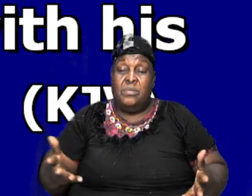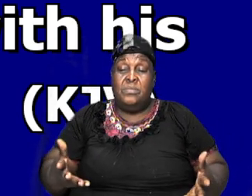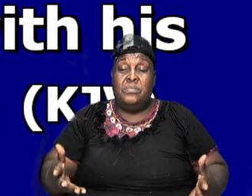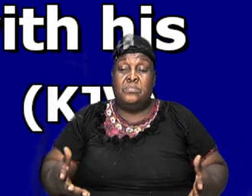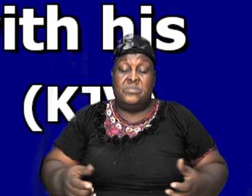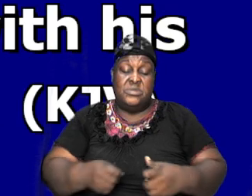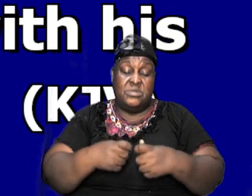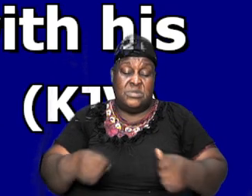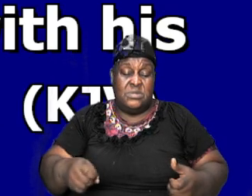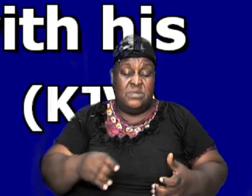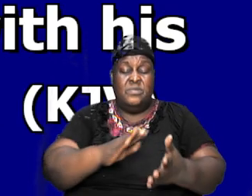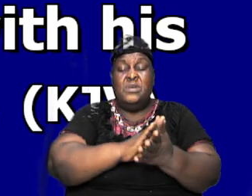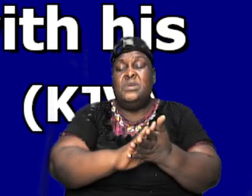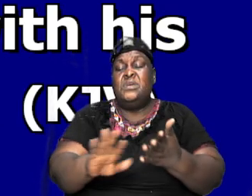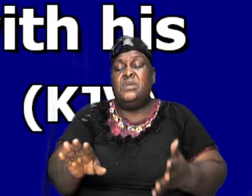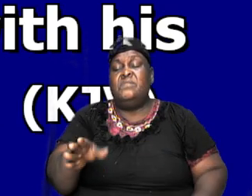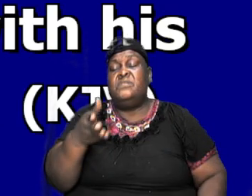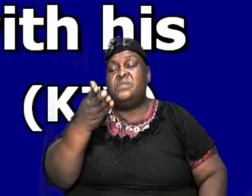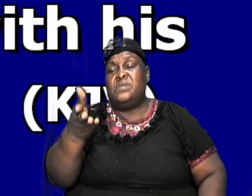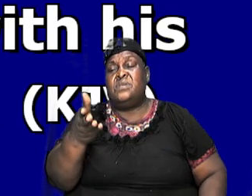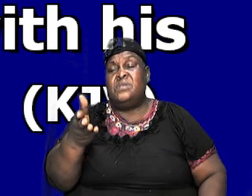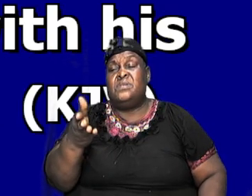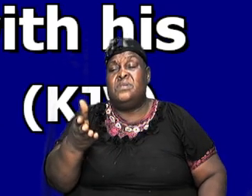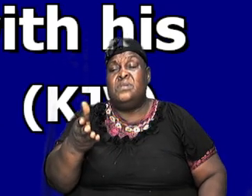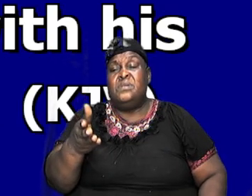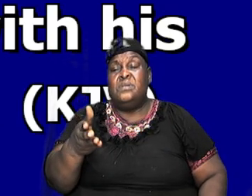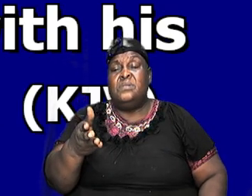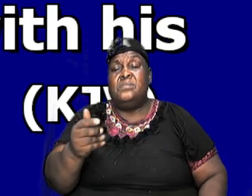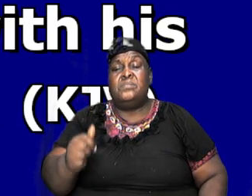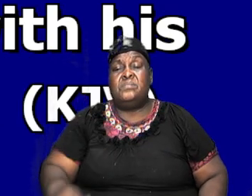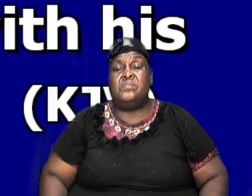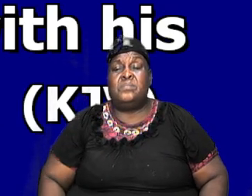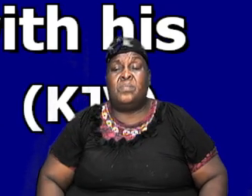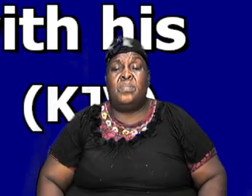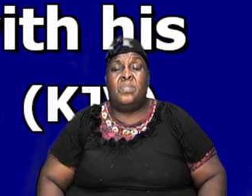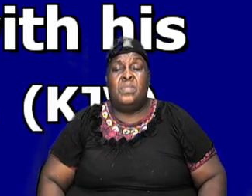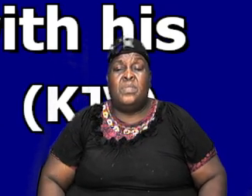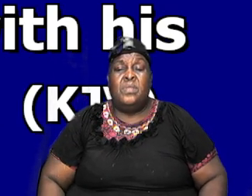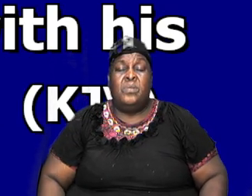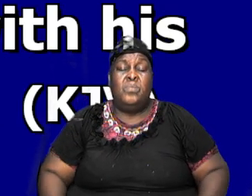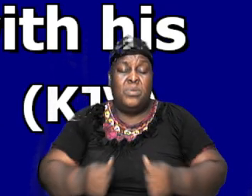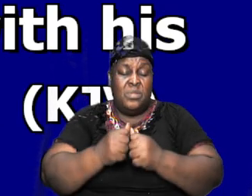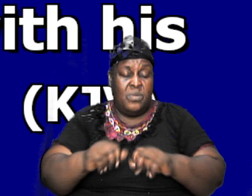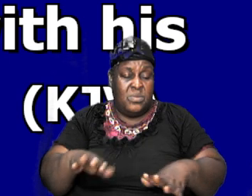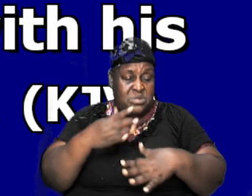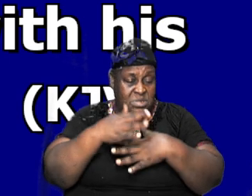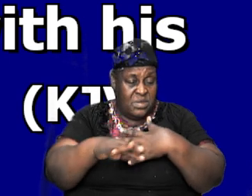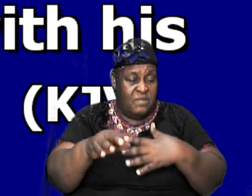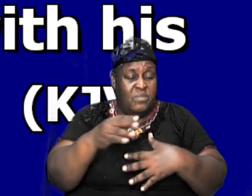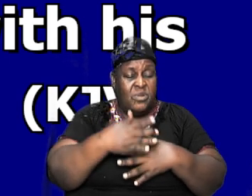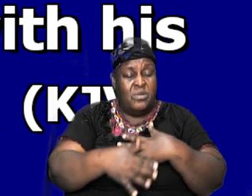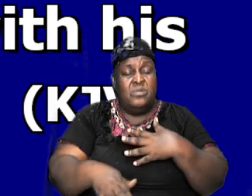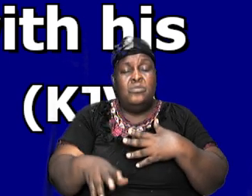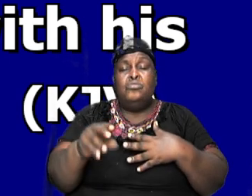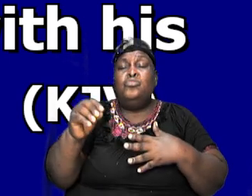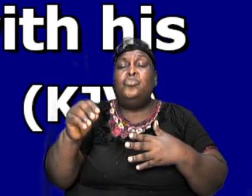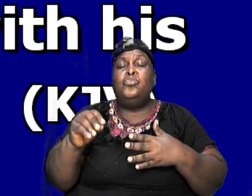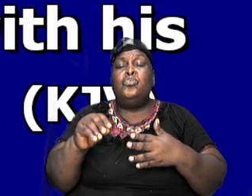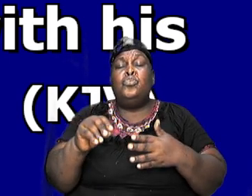be forgiven thee? Well, the scripture said it. Without the shedding of blood, there is